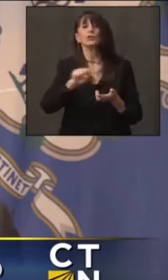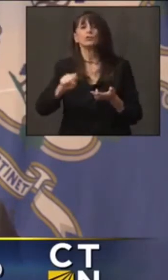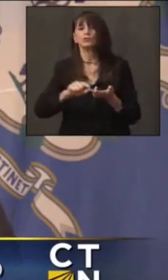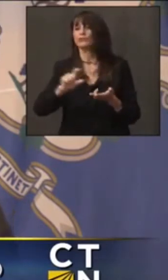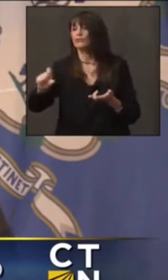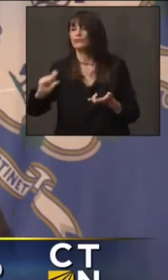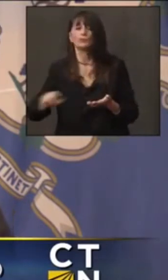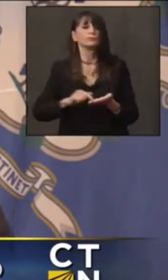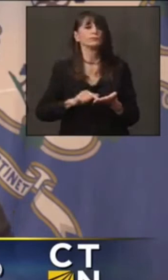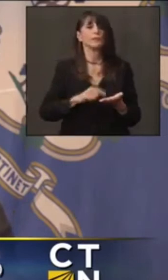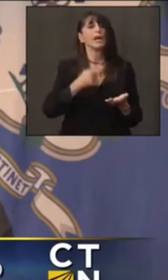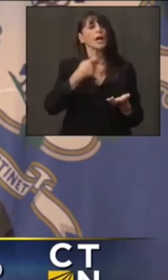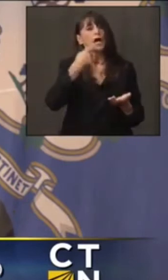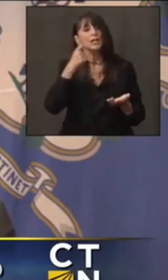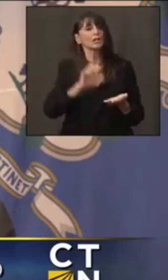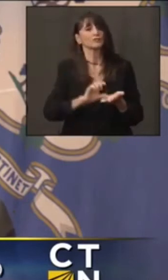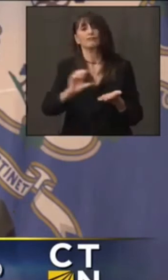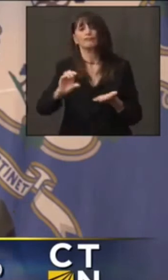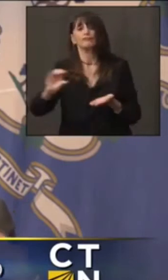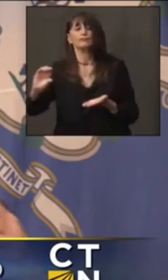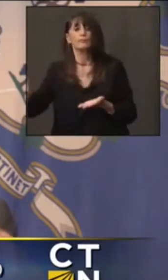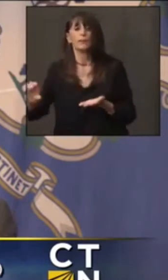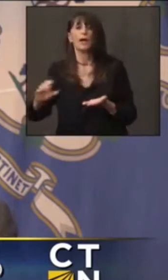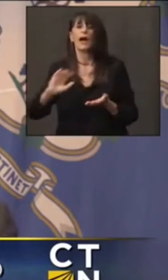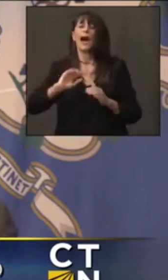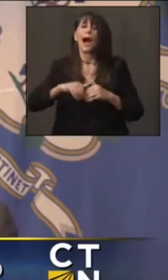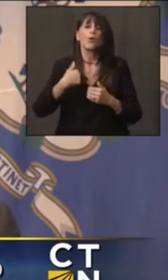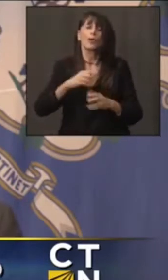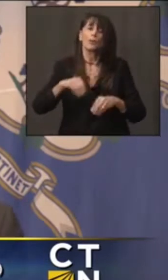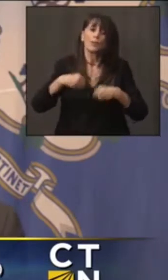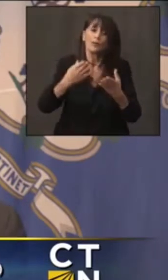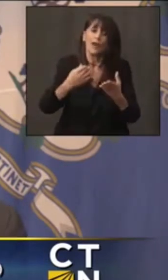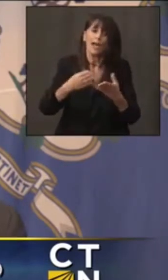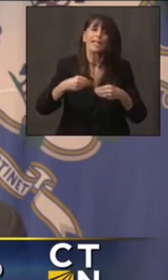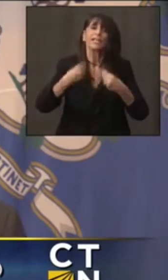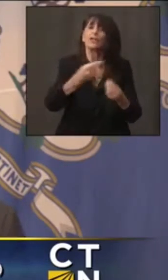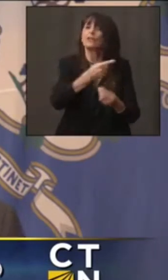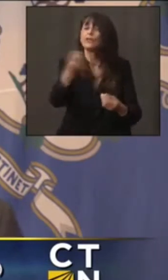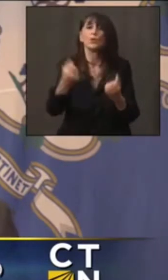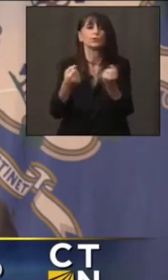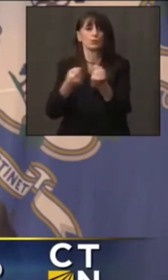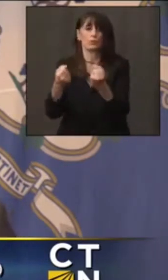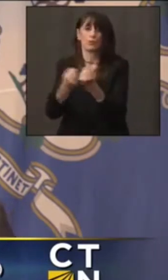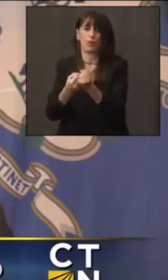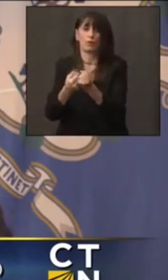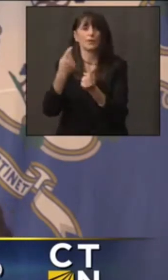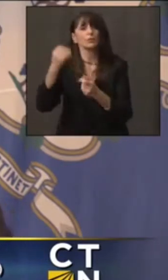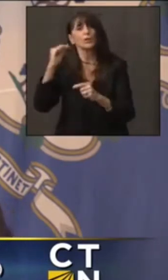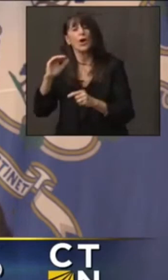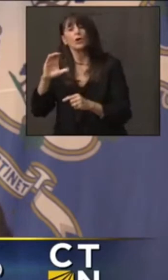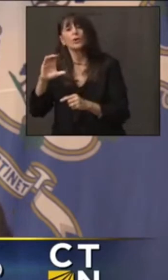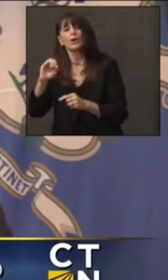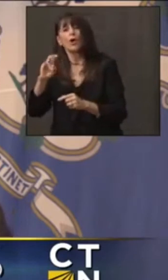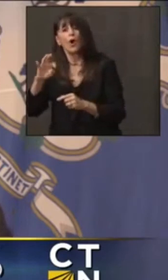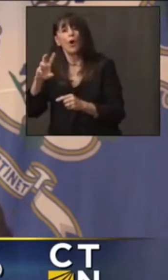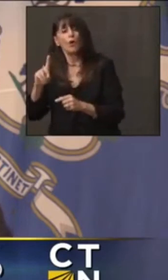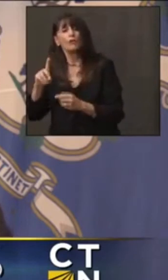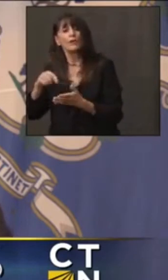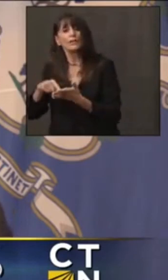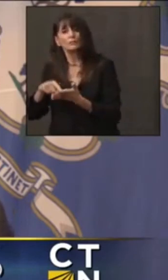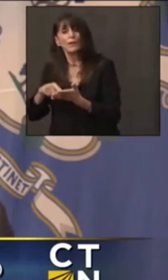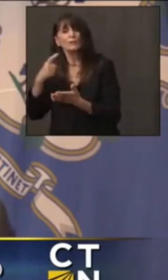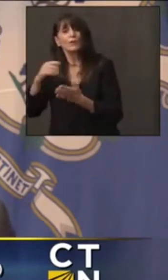housing and addiction, and ways that we can provide you the support you need to make up for some of the COVID-related expenses that have hit